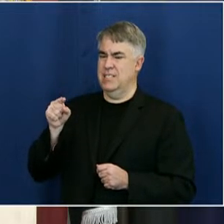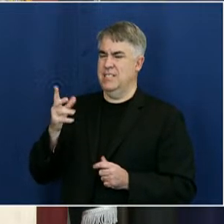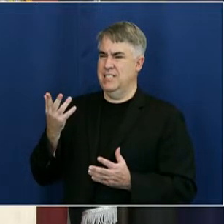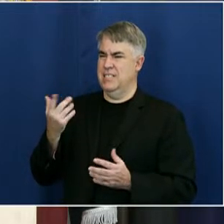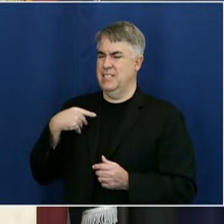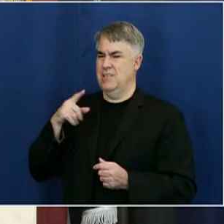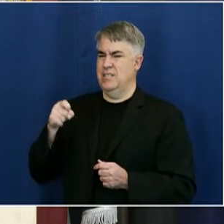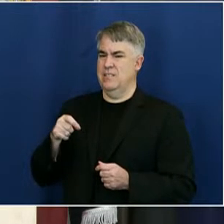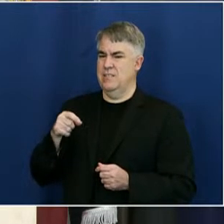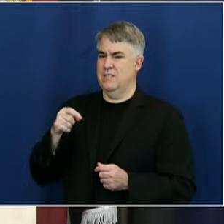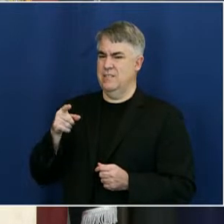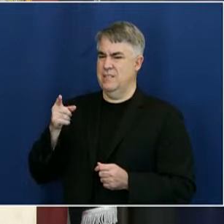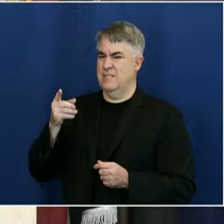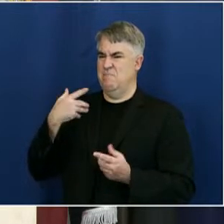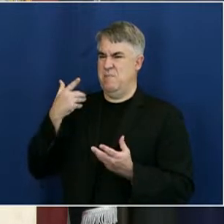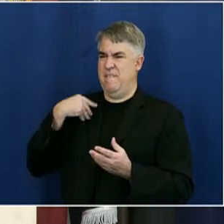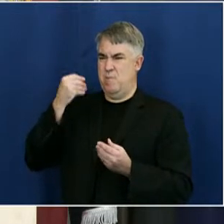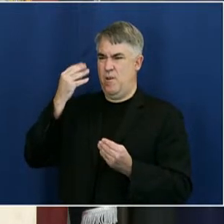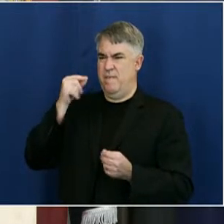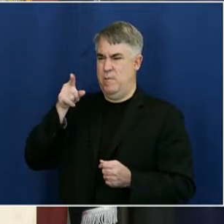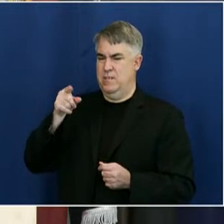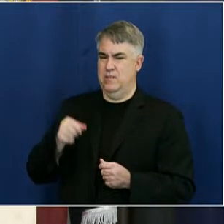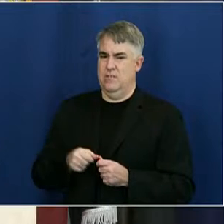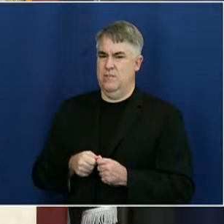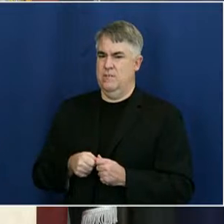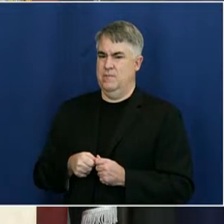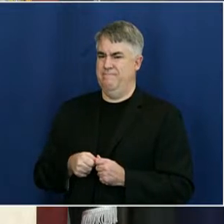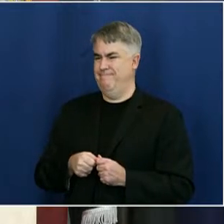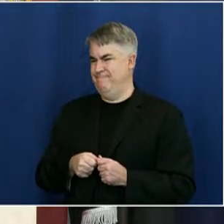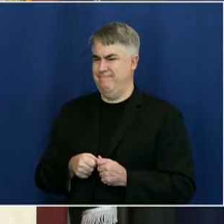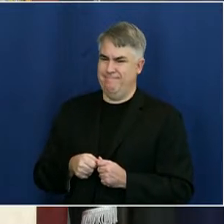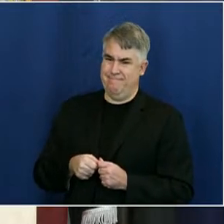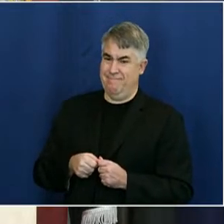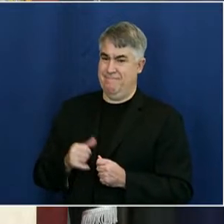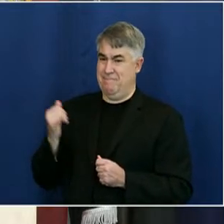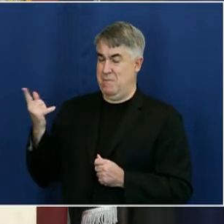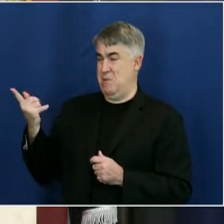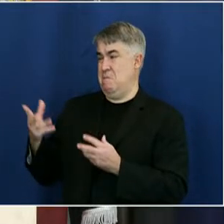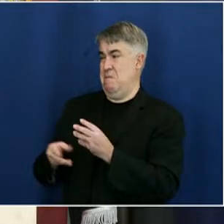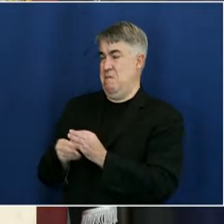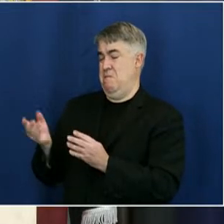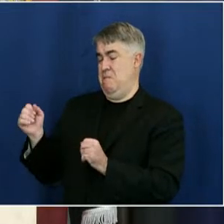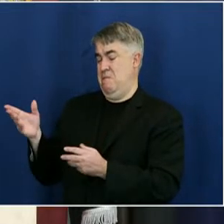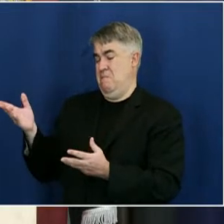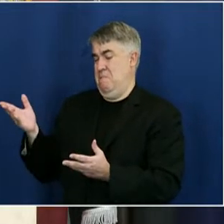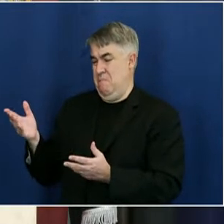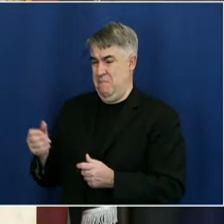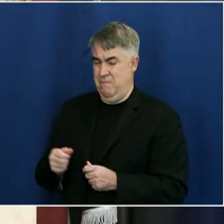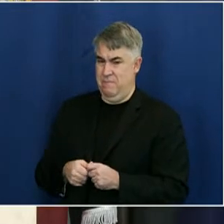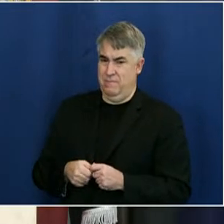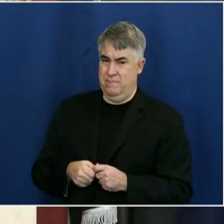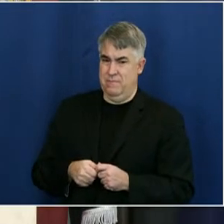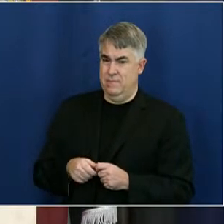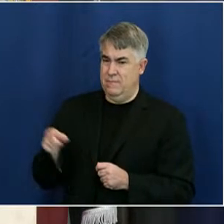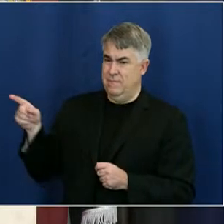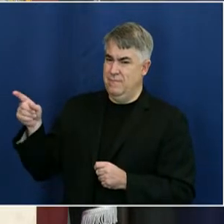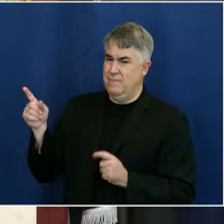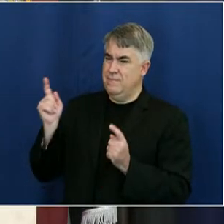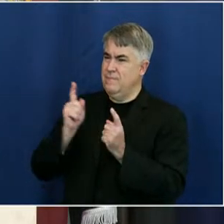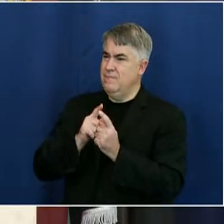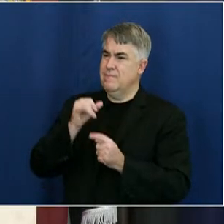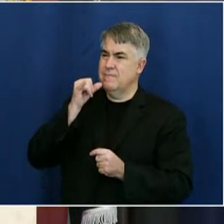expect he could chime in. But Supervisor Vargas, you met yesterday with the Consul General